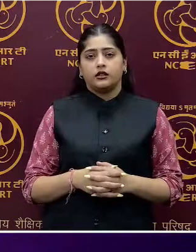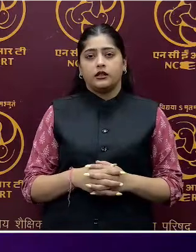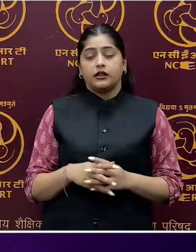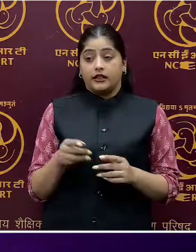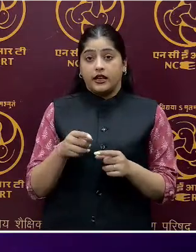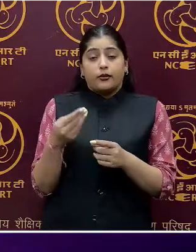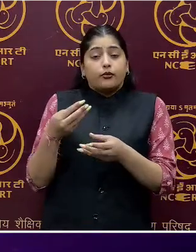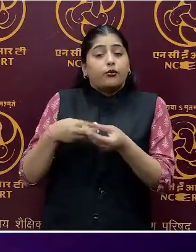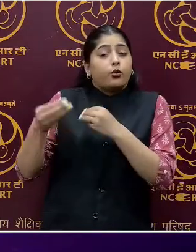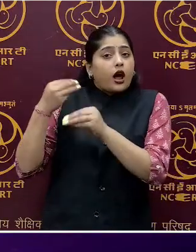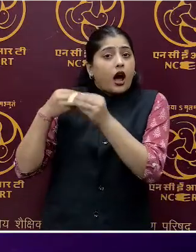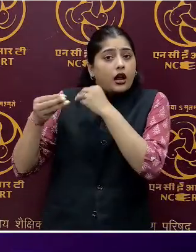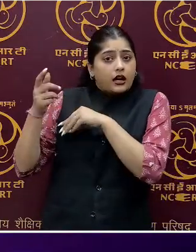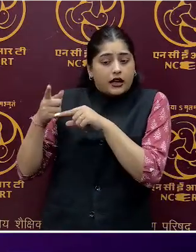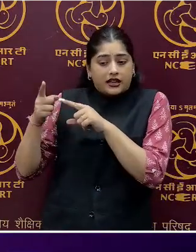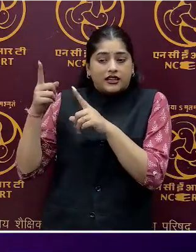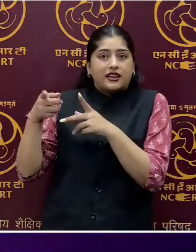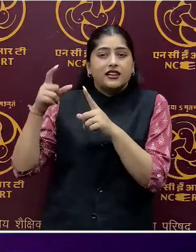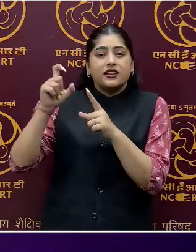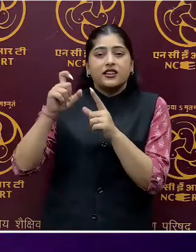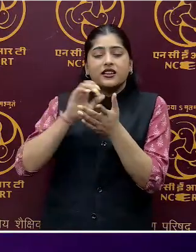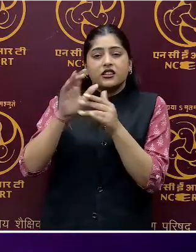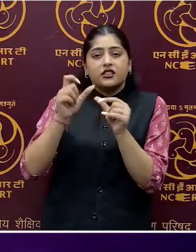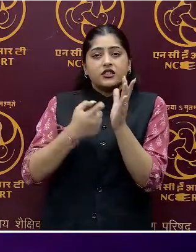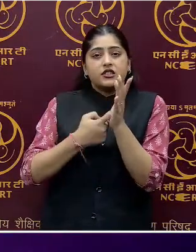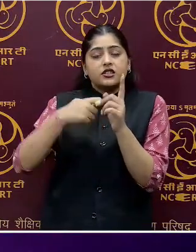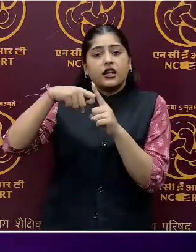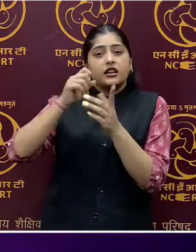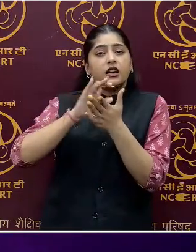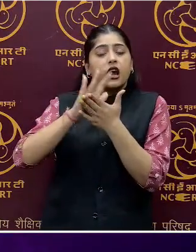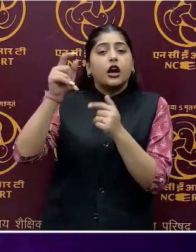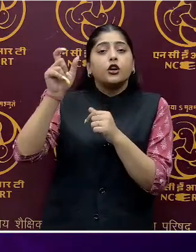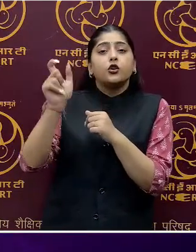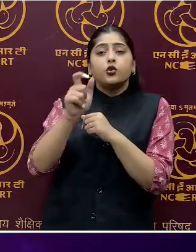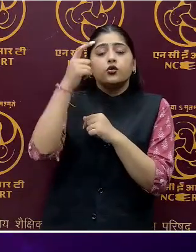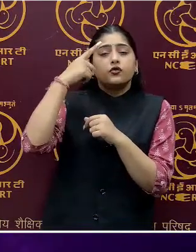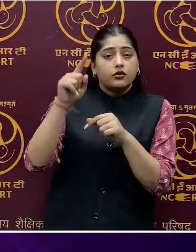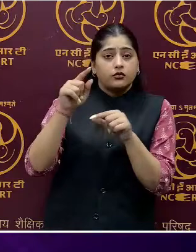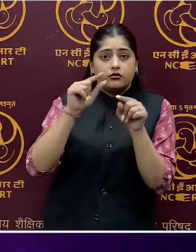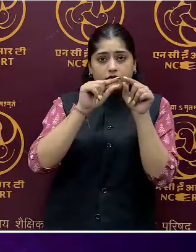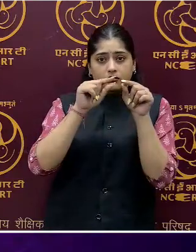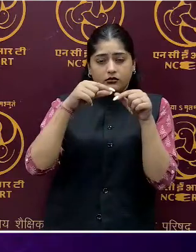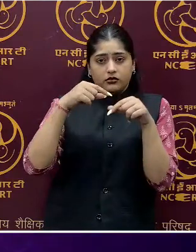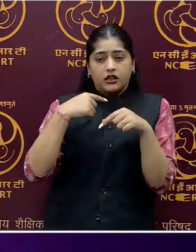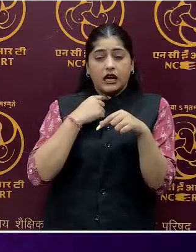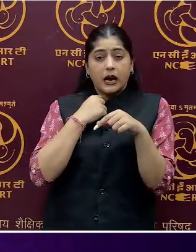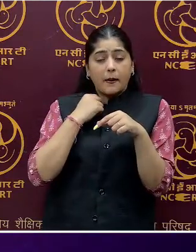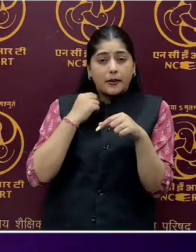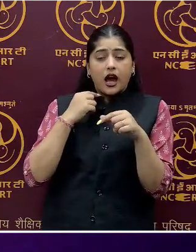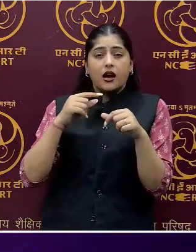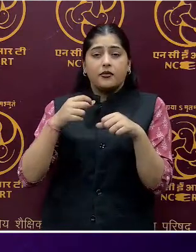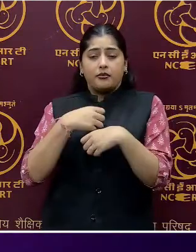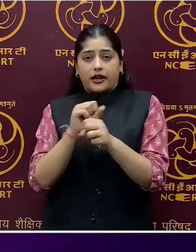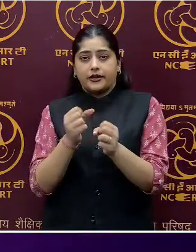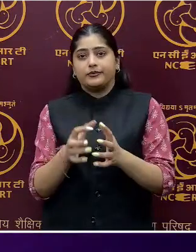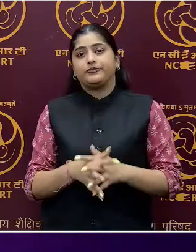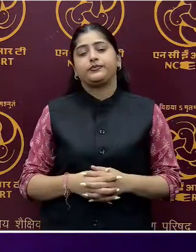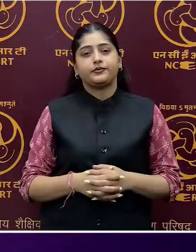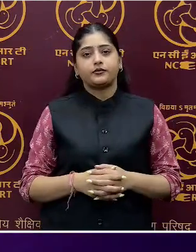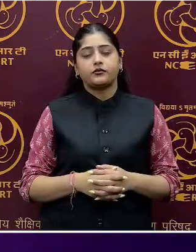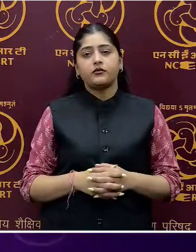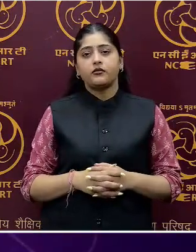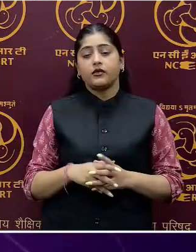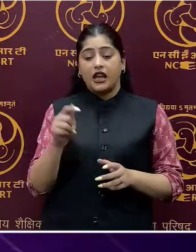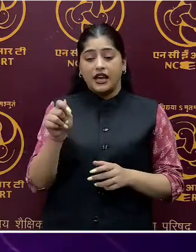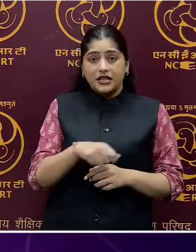traditional spinning wheel. And like khadi is very famous as because it started from there only, the spinning of the